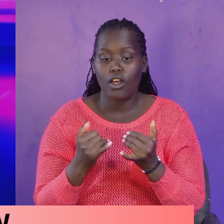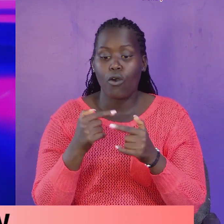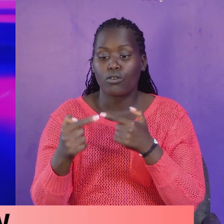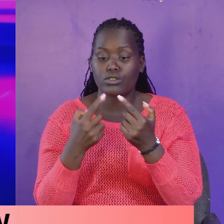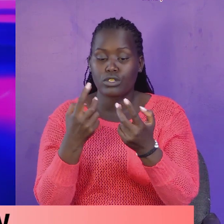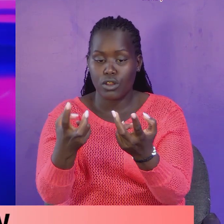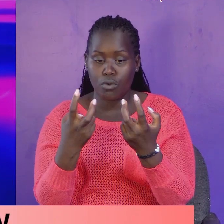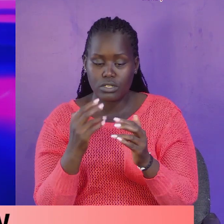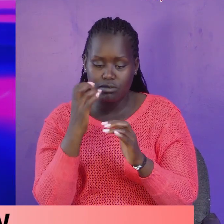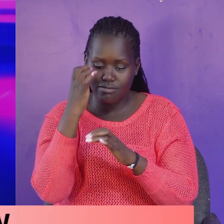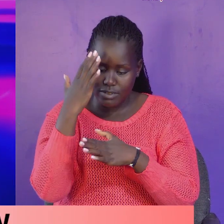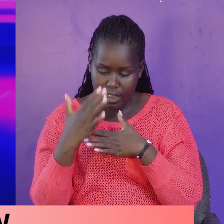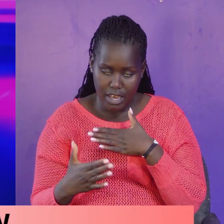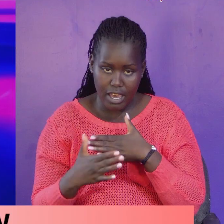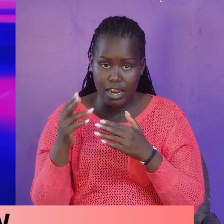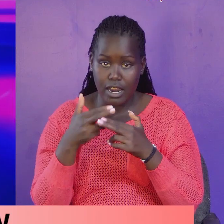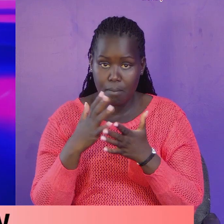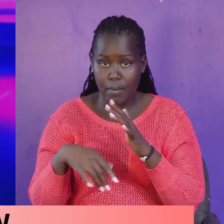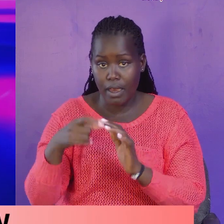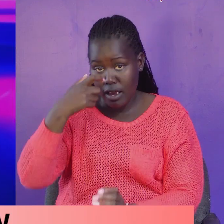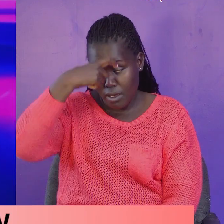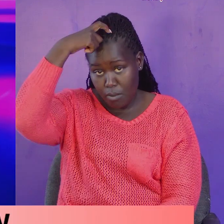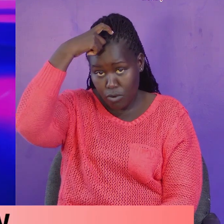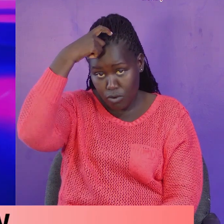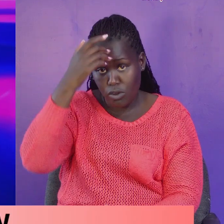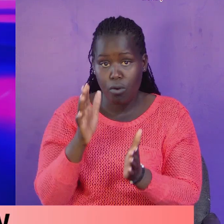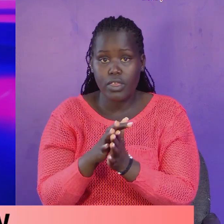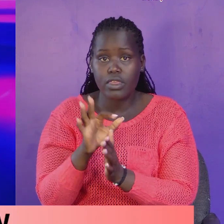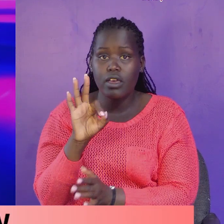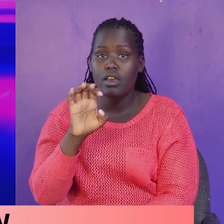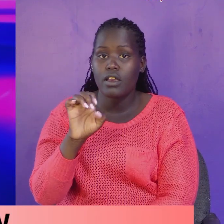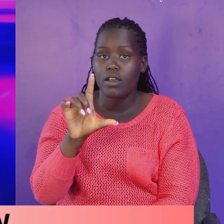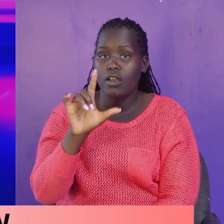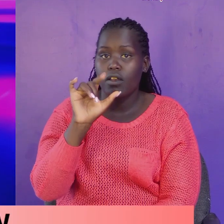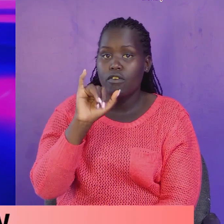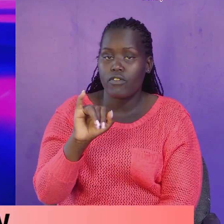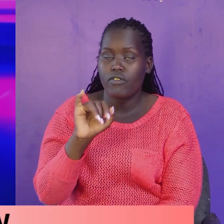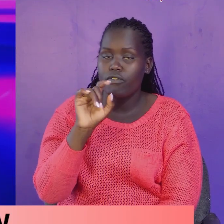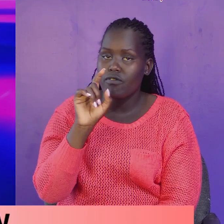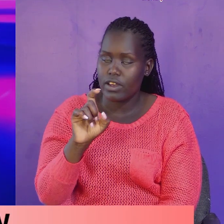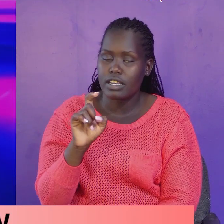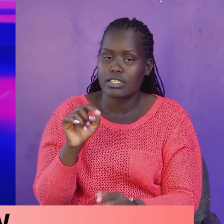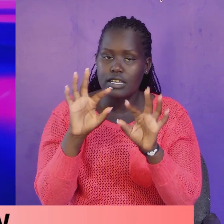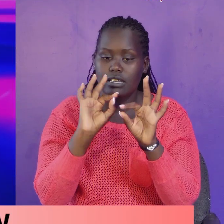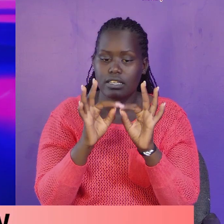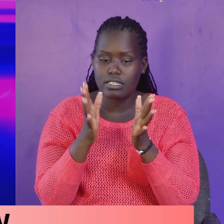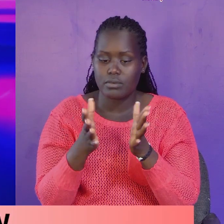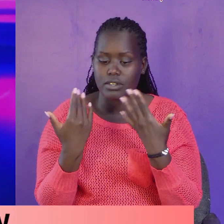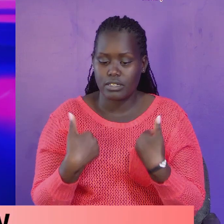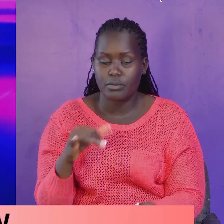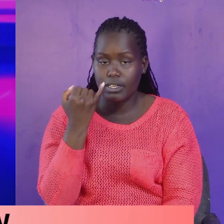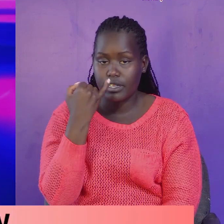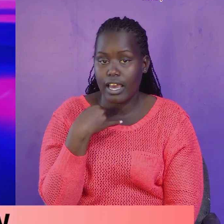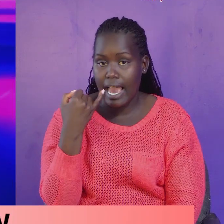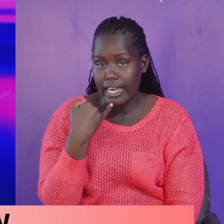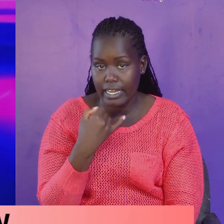till the end of the show. My name is Chris Mololo. I am with Felix Makona, and our sign language interpreter is Irene